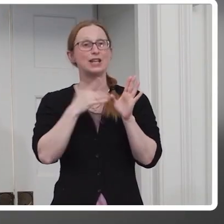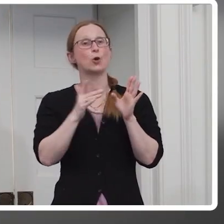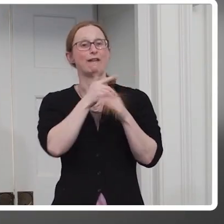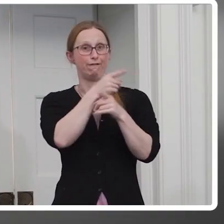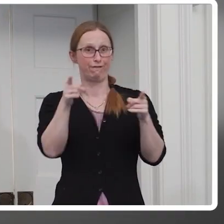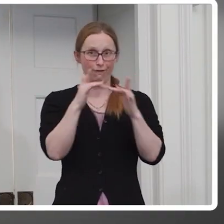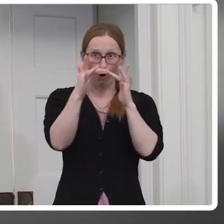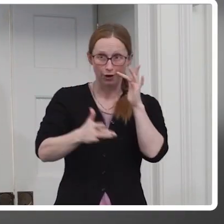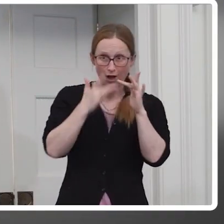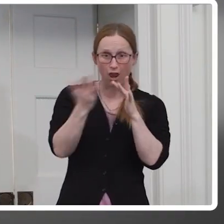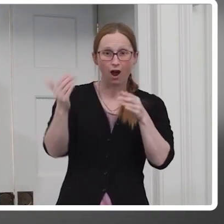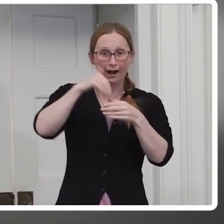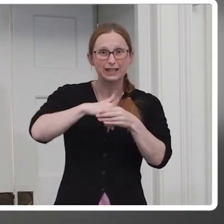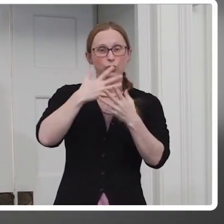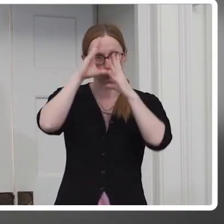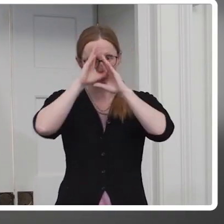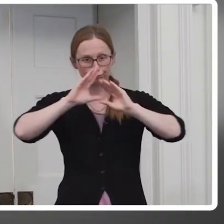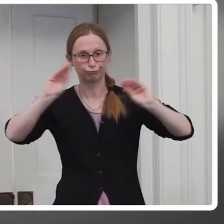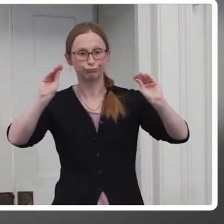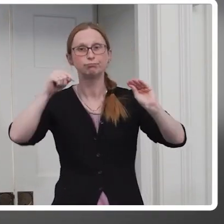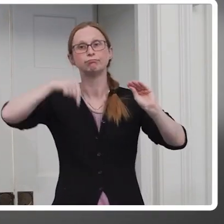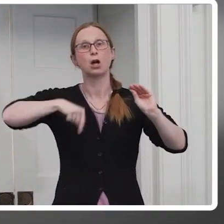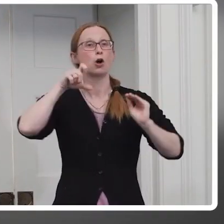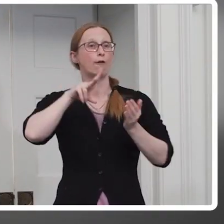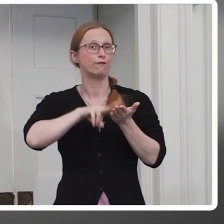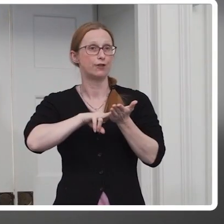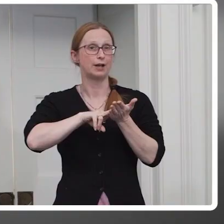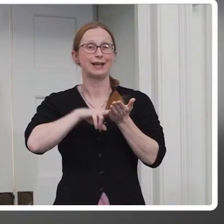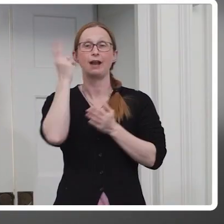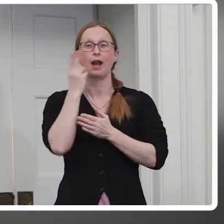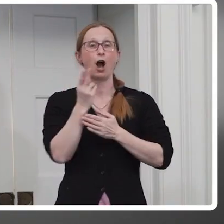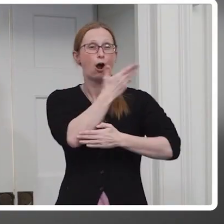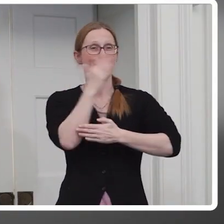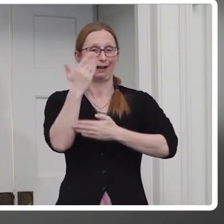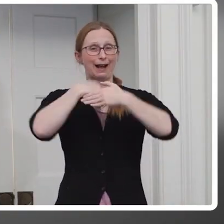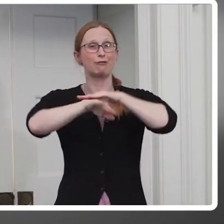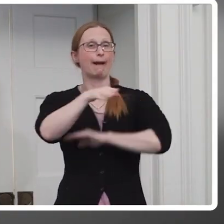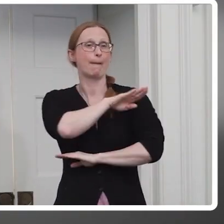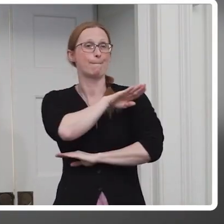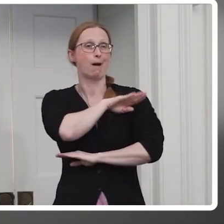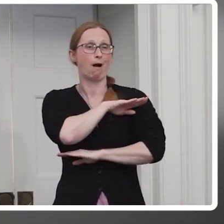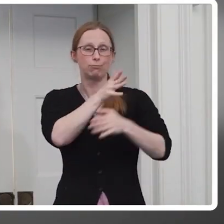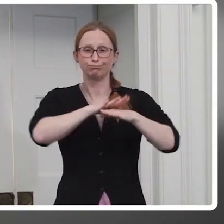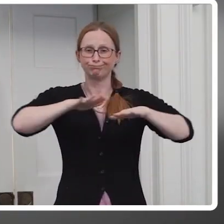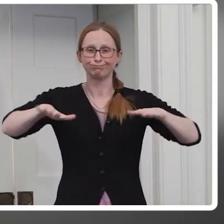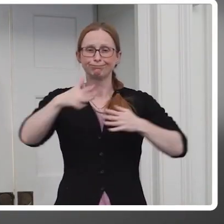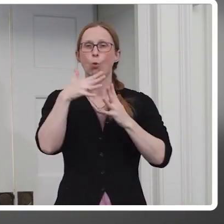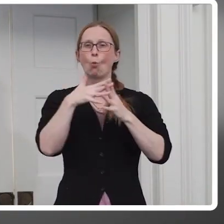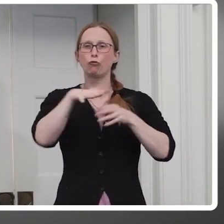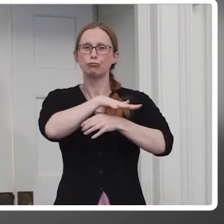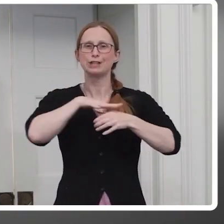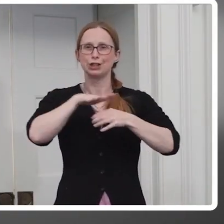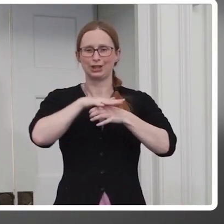today. For those who are joining online, just to give you some context, Compton Verney is an art gallery in a park in